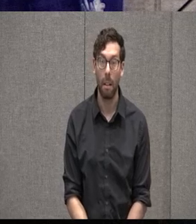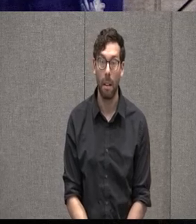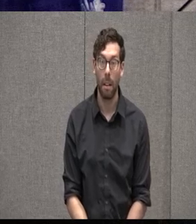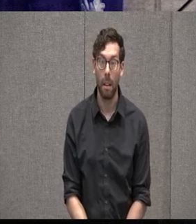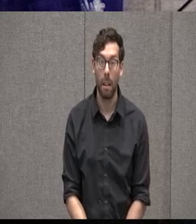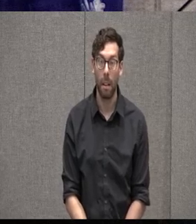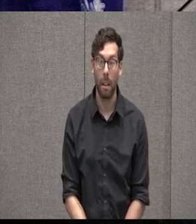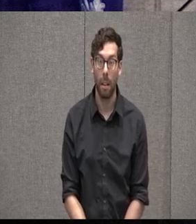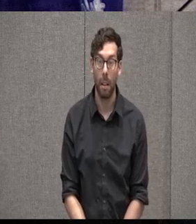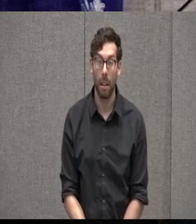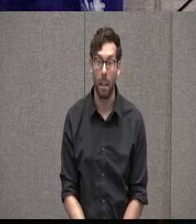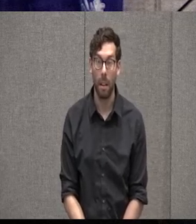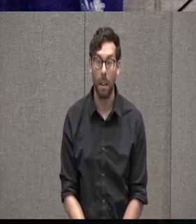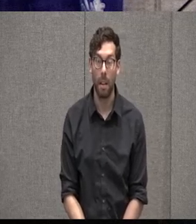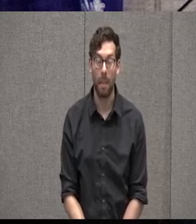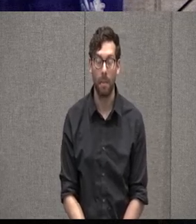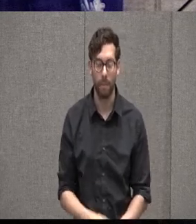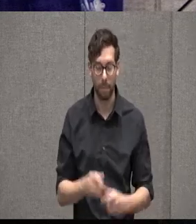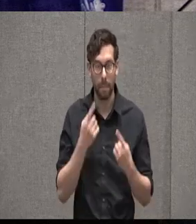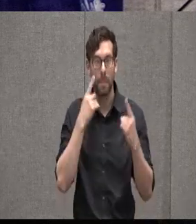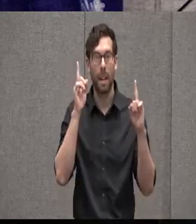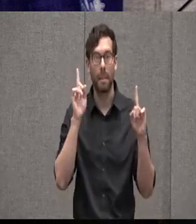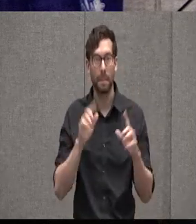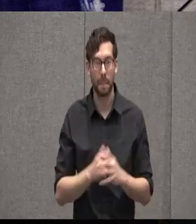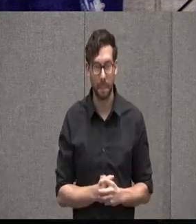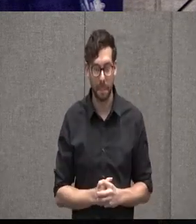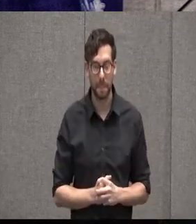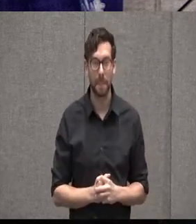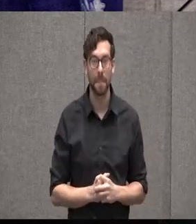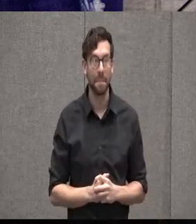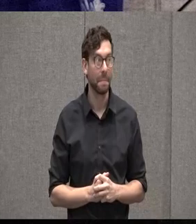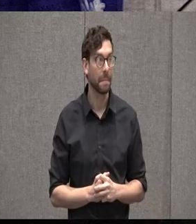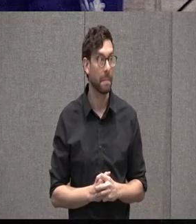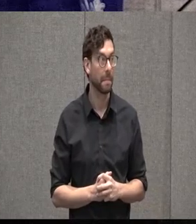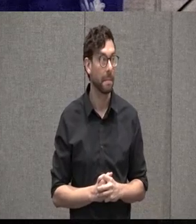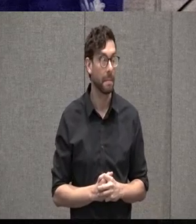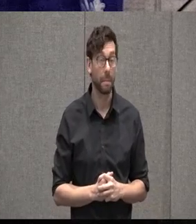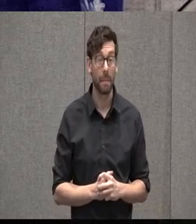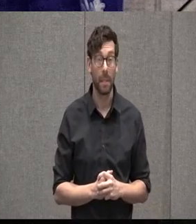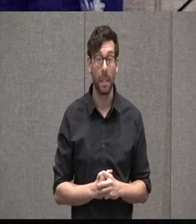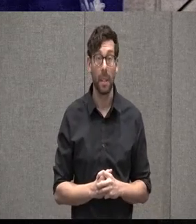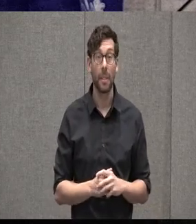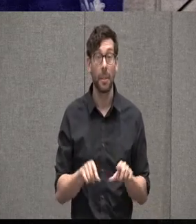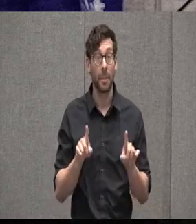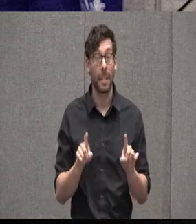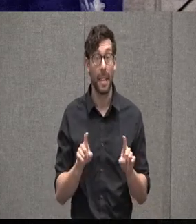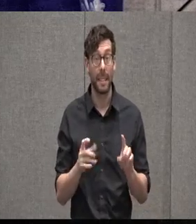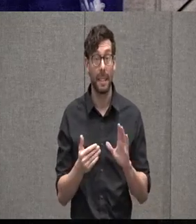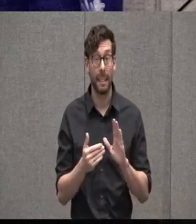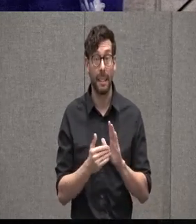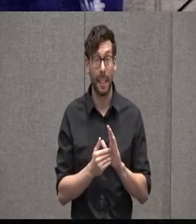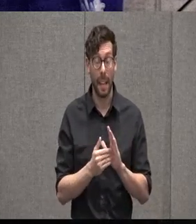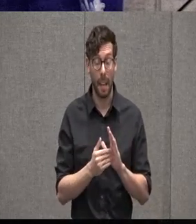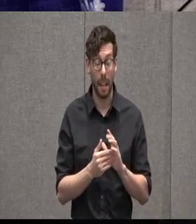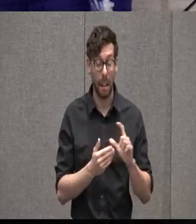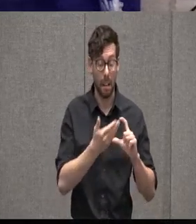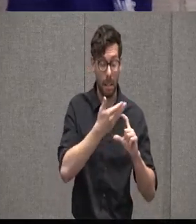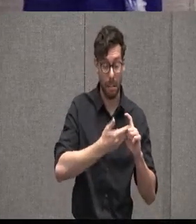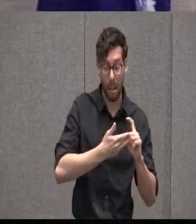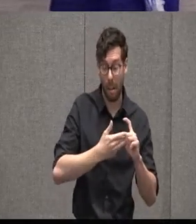They're both. There we go. These are the sides, I tested that again, that are attracted to each